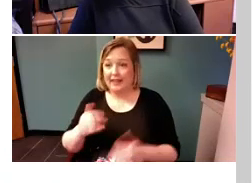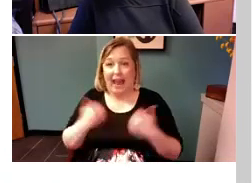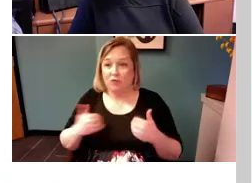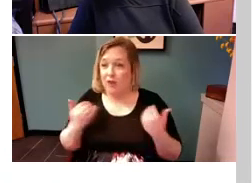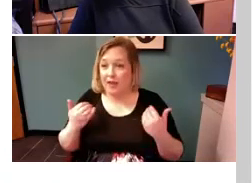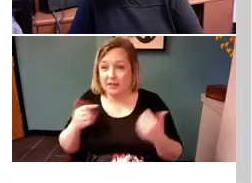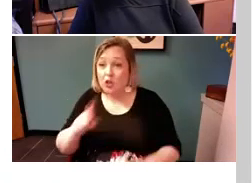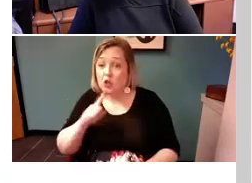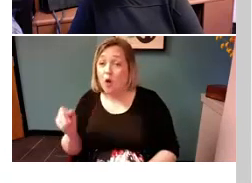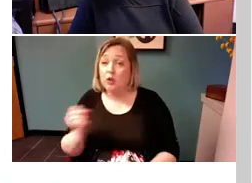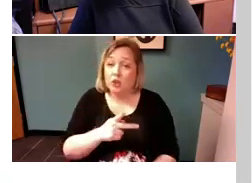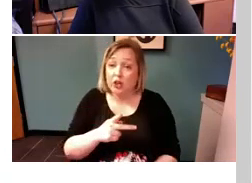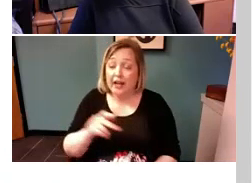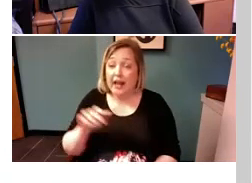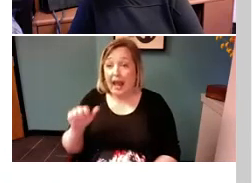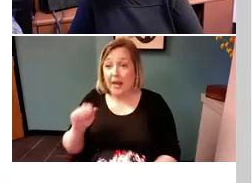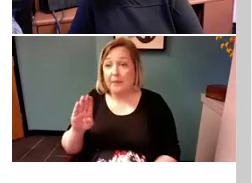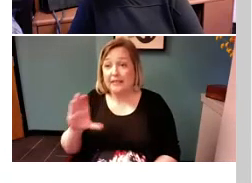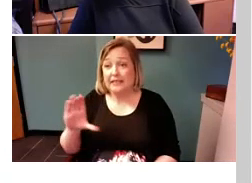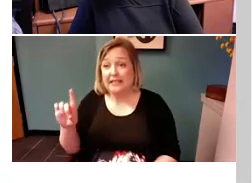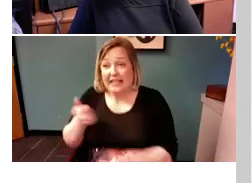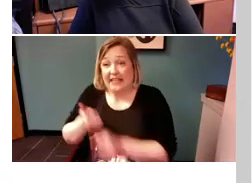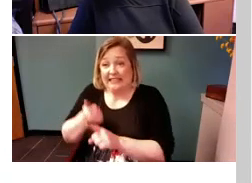itself. So think about it like this. Let's say that